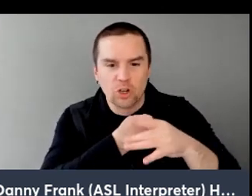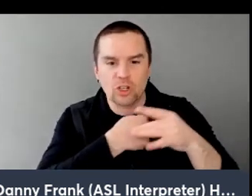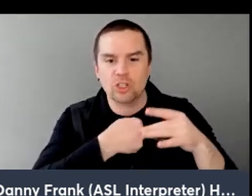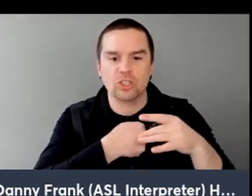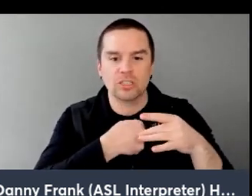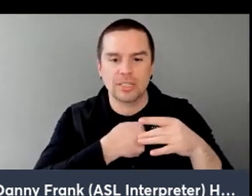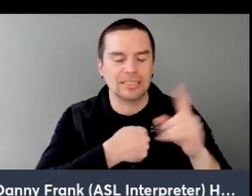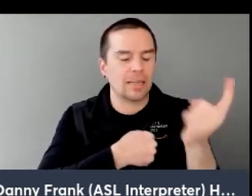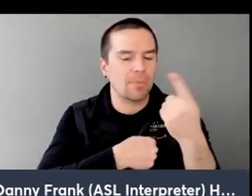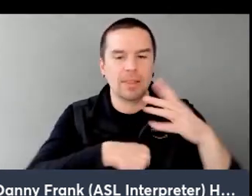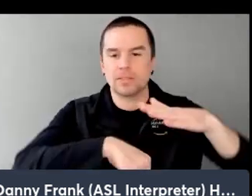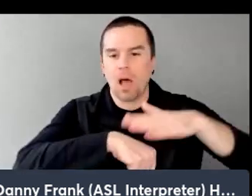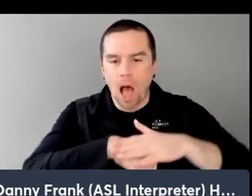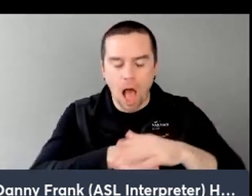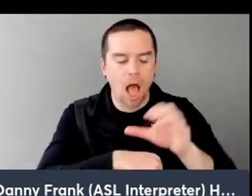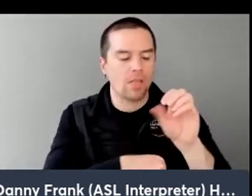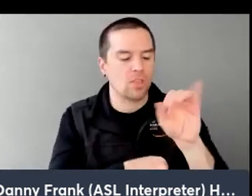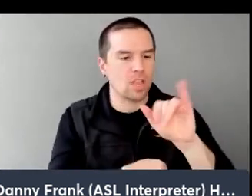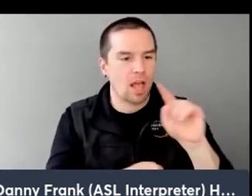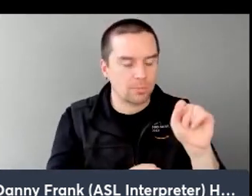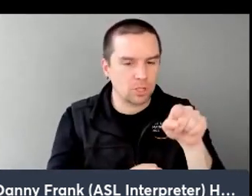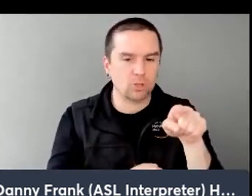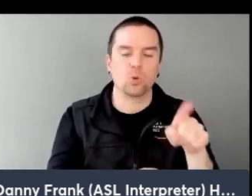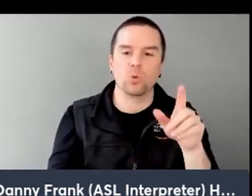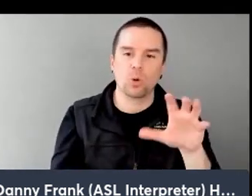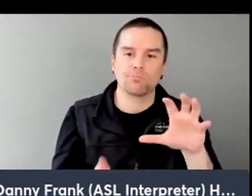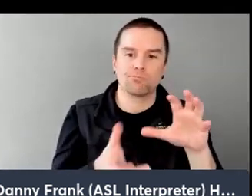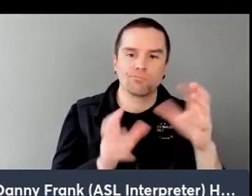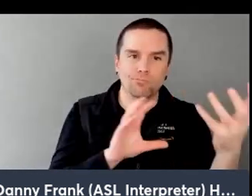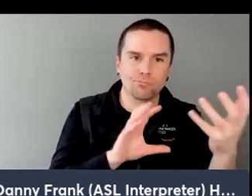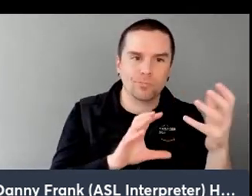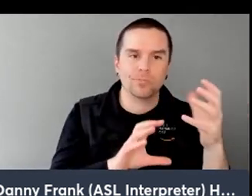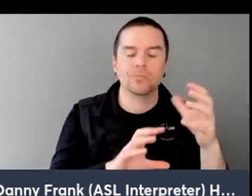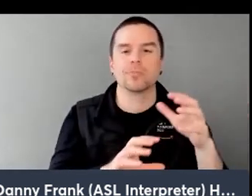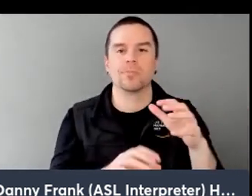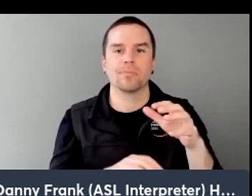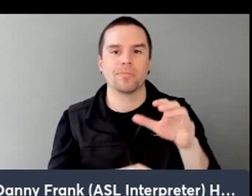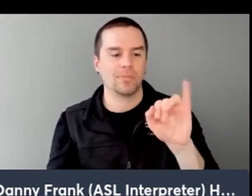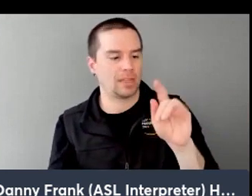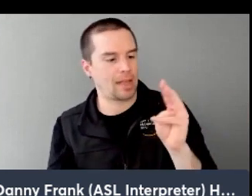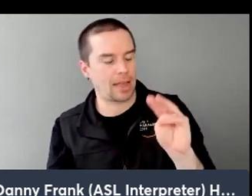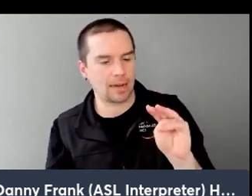disturbing the item. And that's not how it's going to